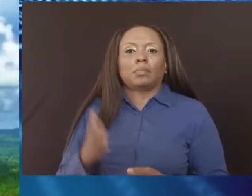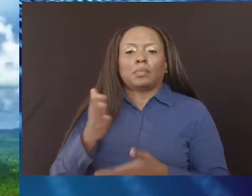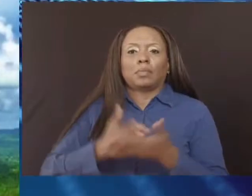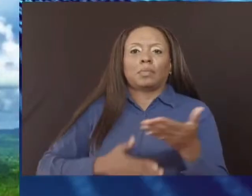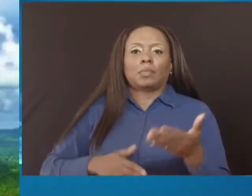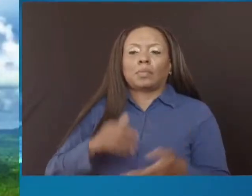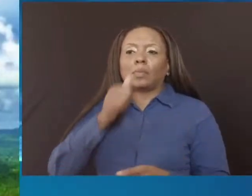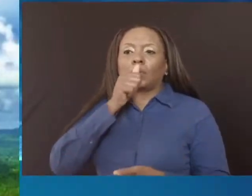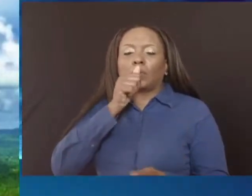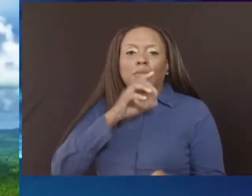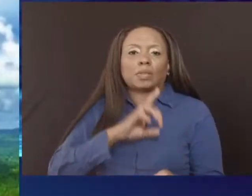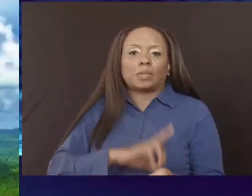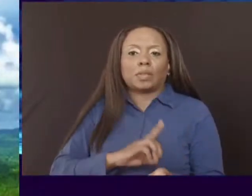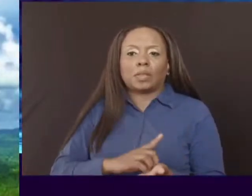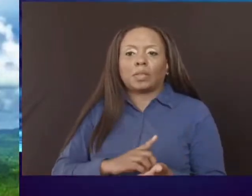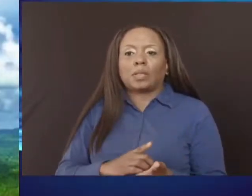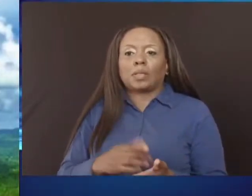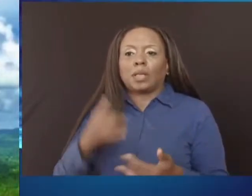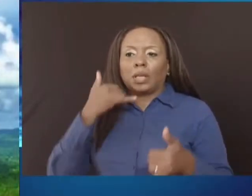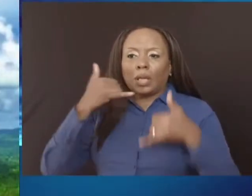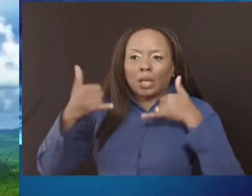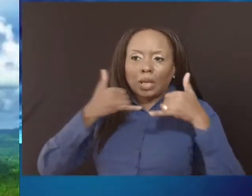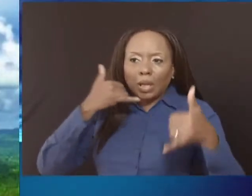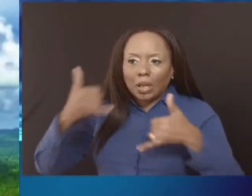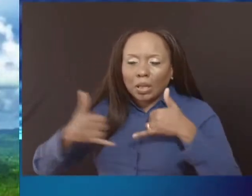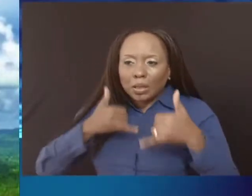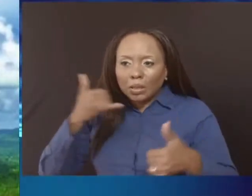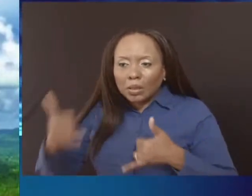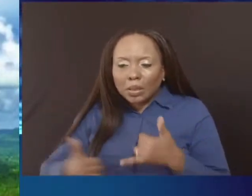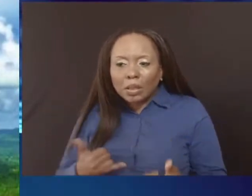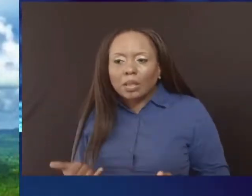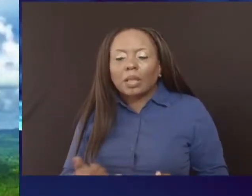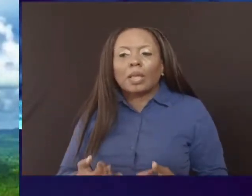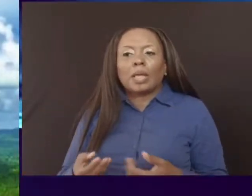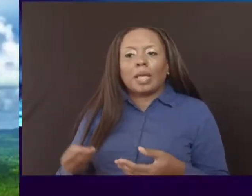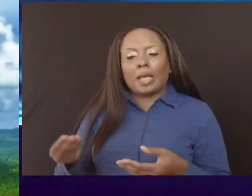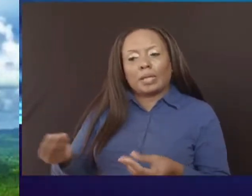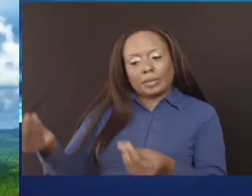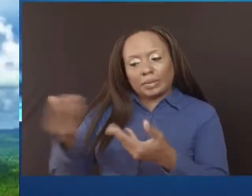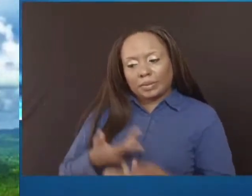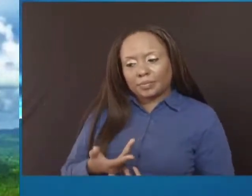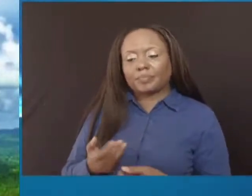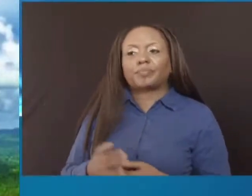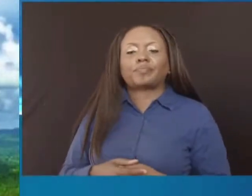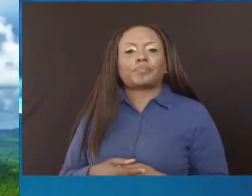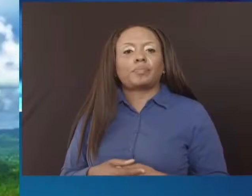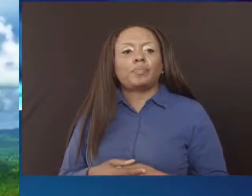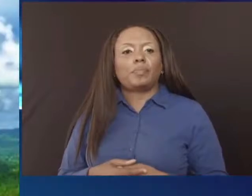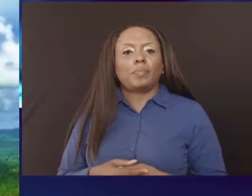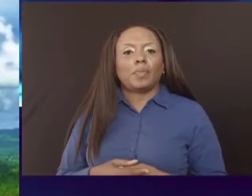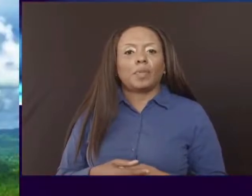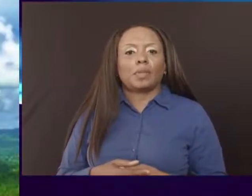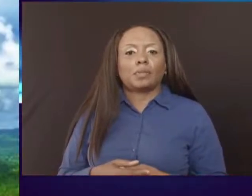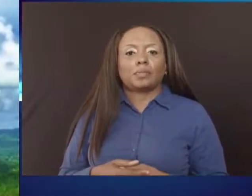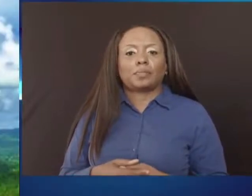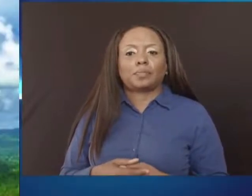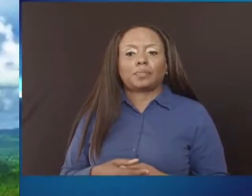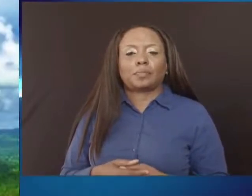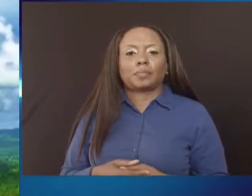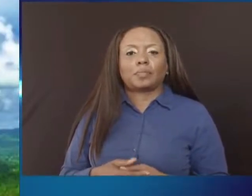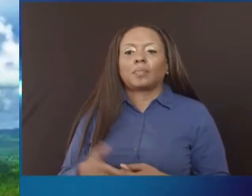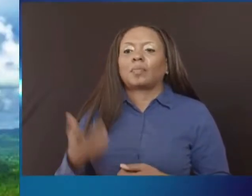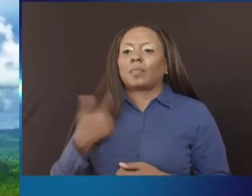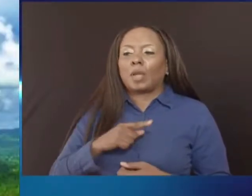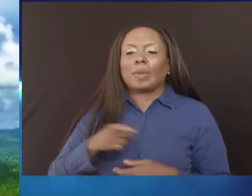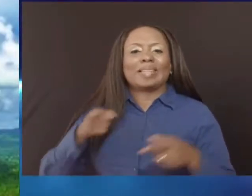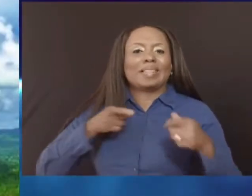or polyclinic doctors have essentially been calling in and feeding some of that information back into us, and we have been escalating the situation as